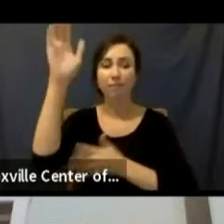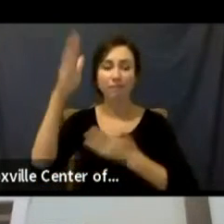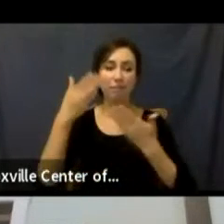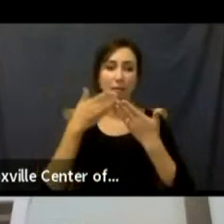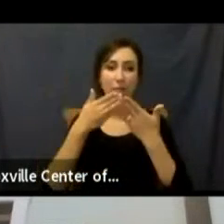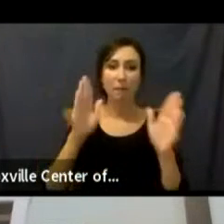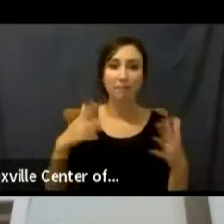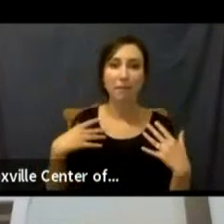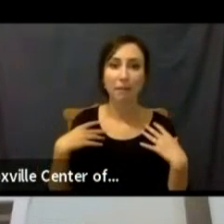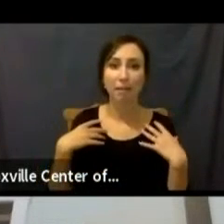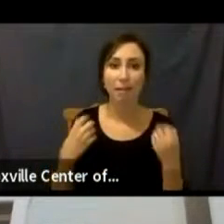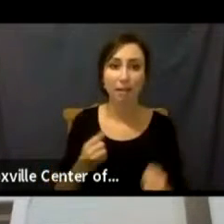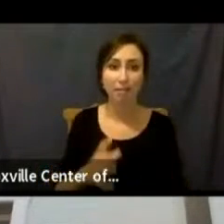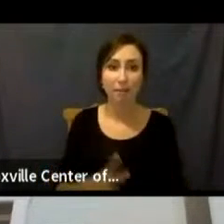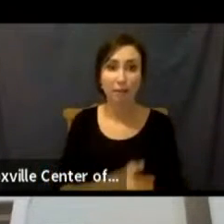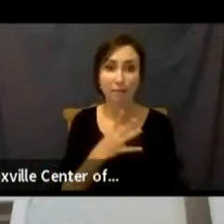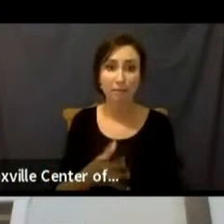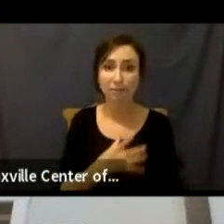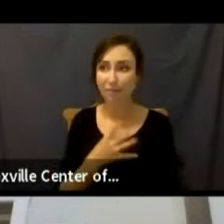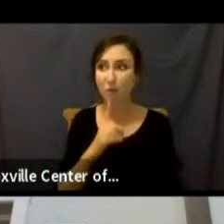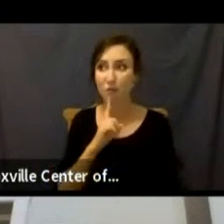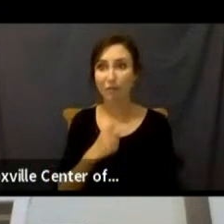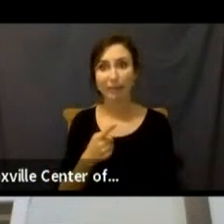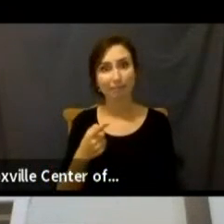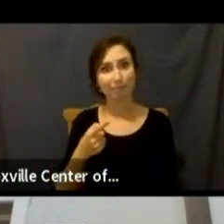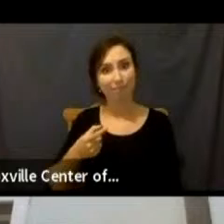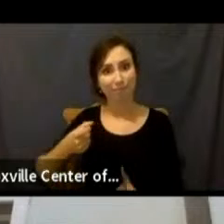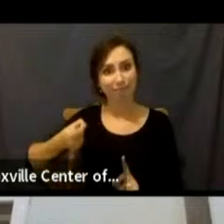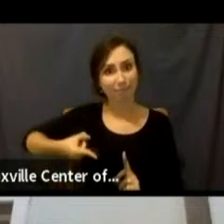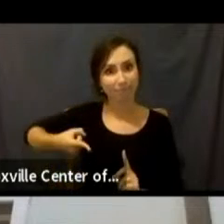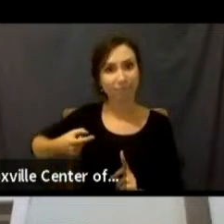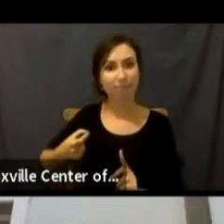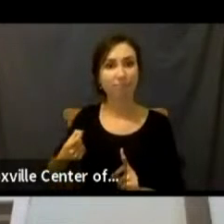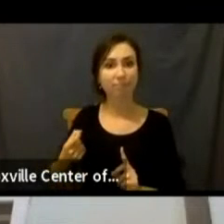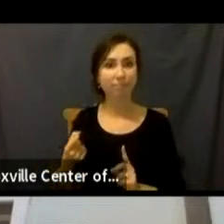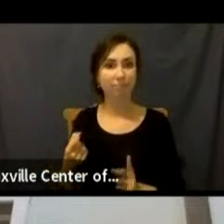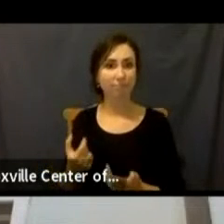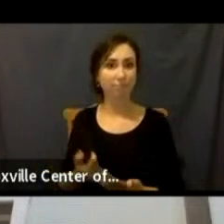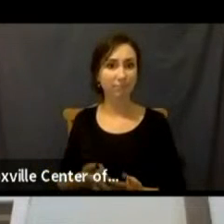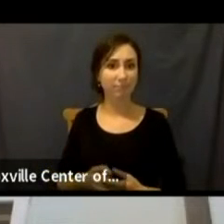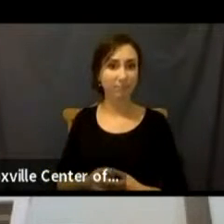officials got a lot of heat, and sometimes were